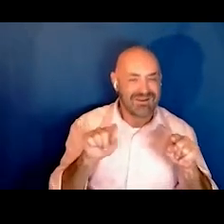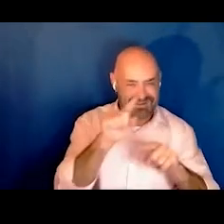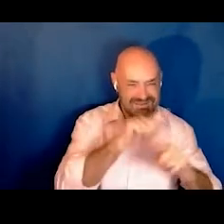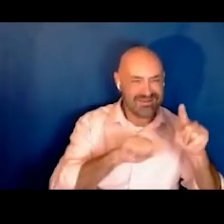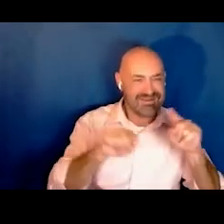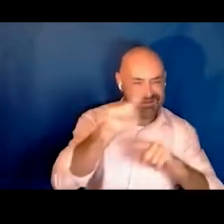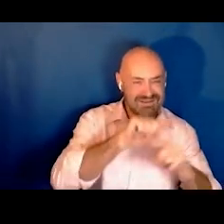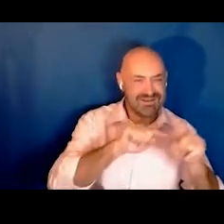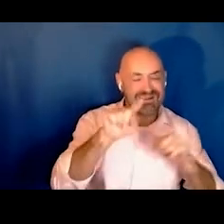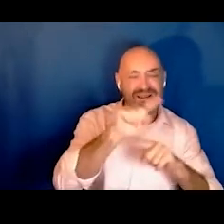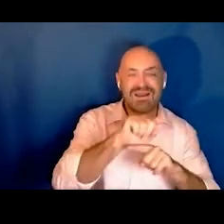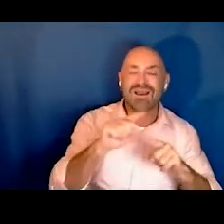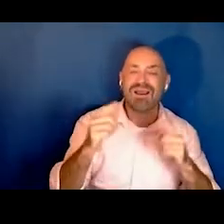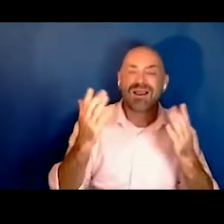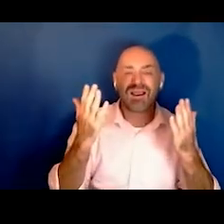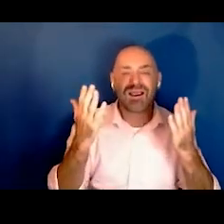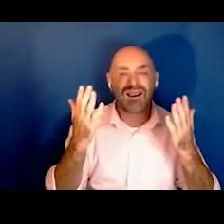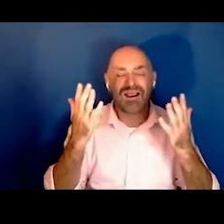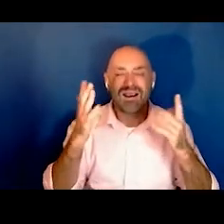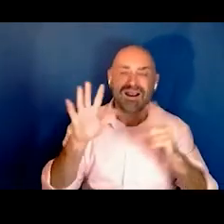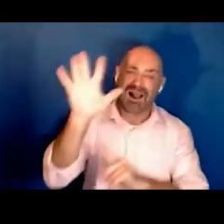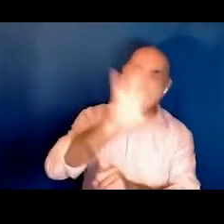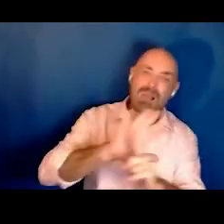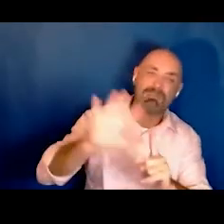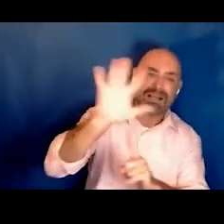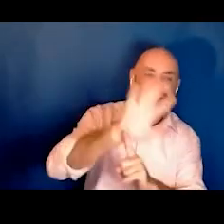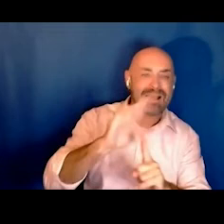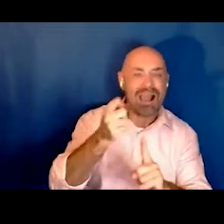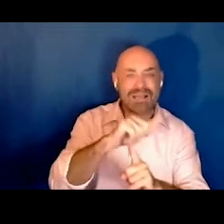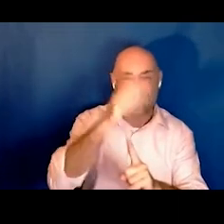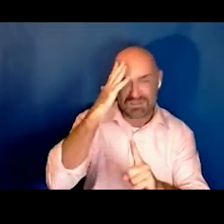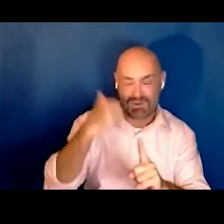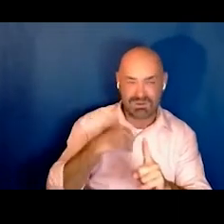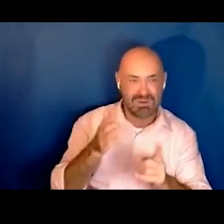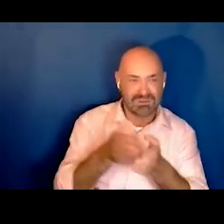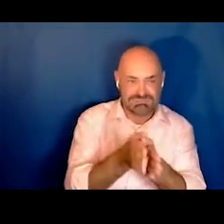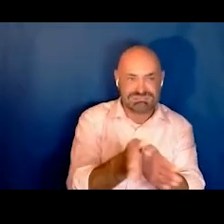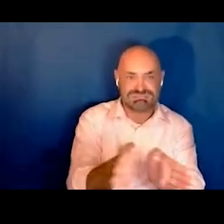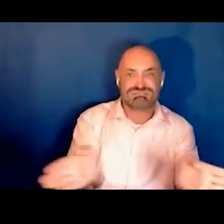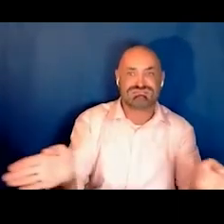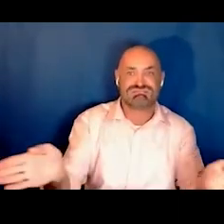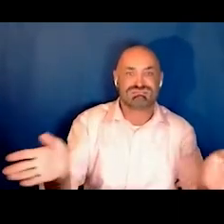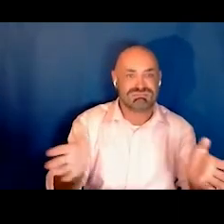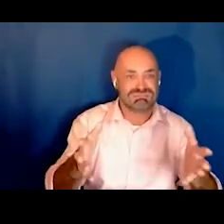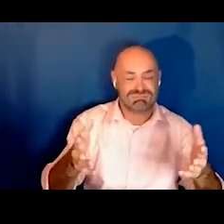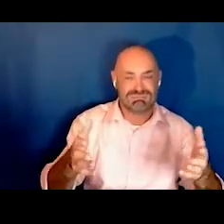emergency is also widening existing inequalities. So what we're seeing globally